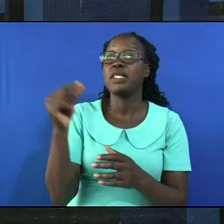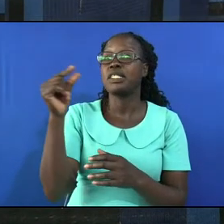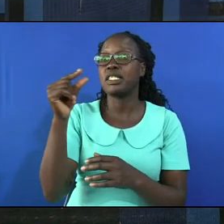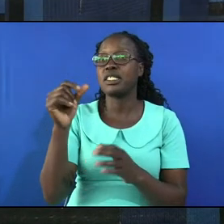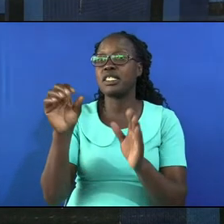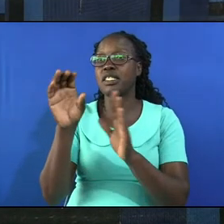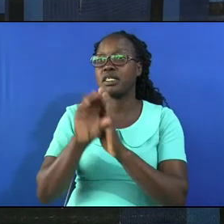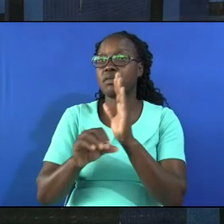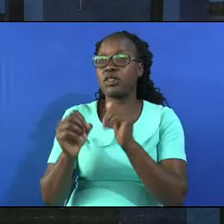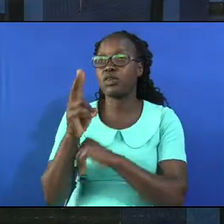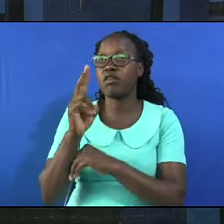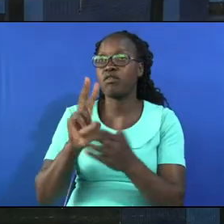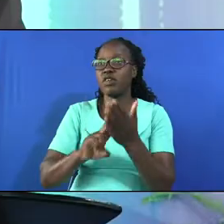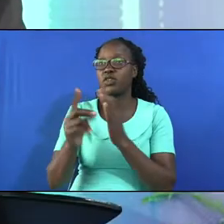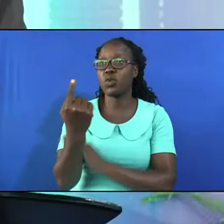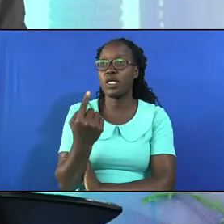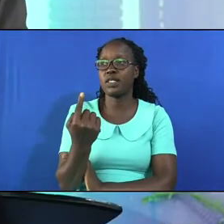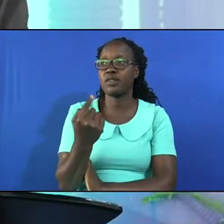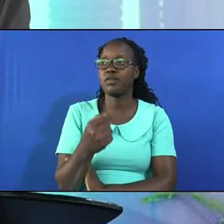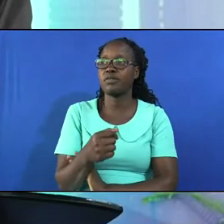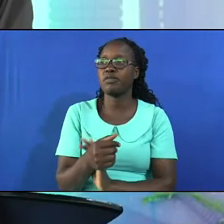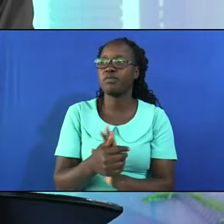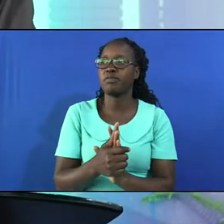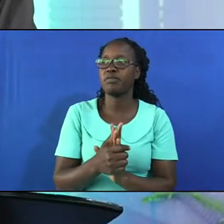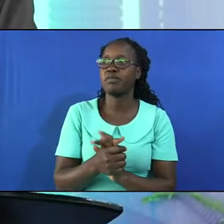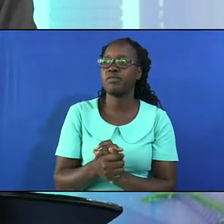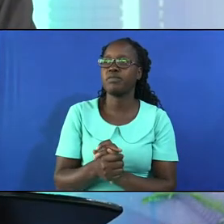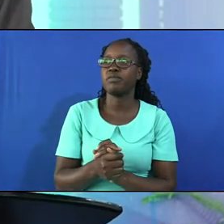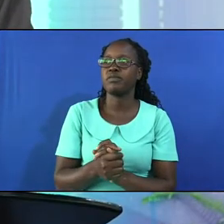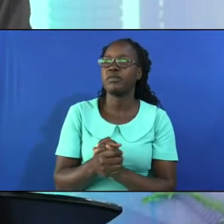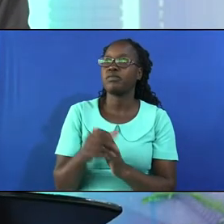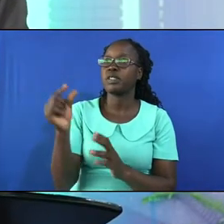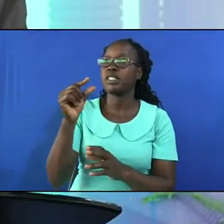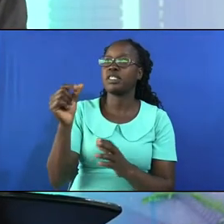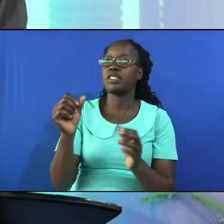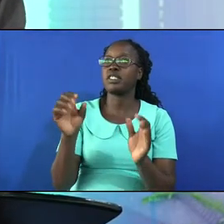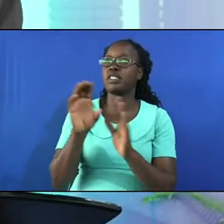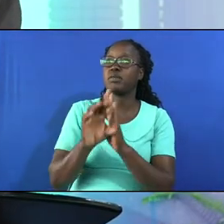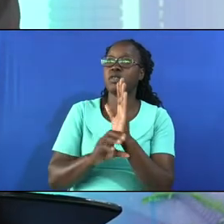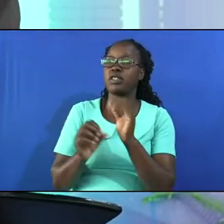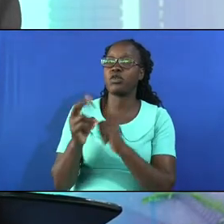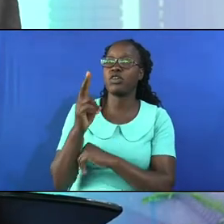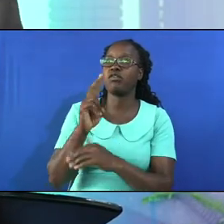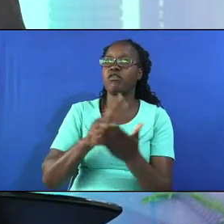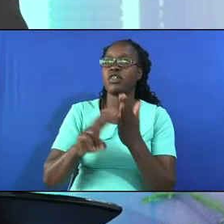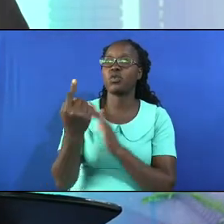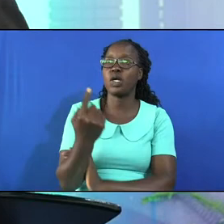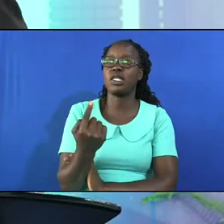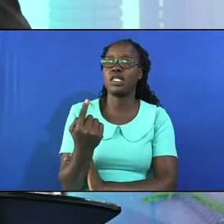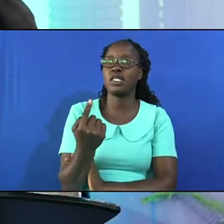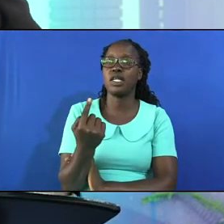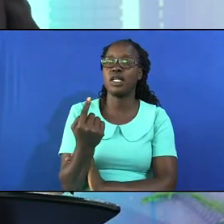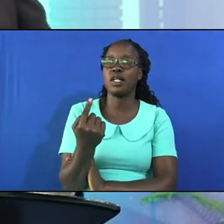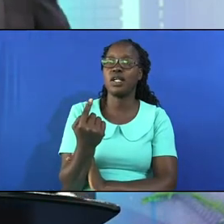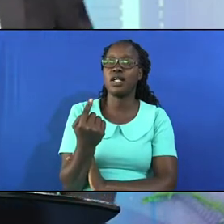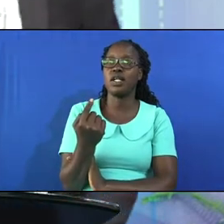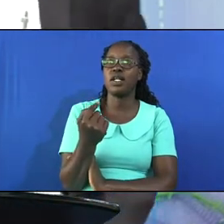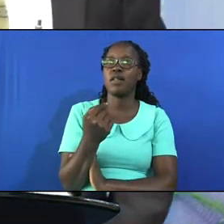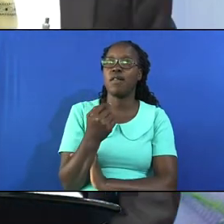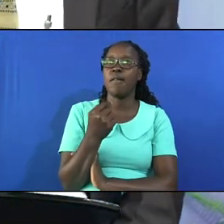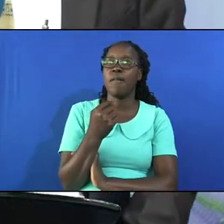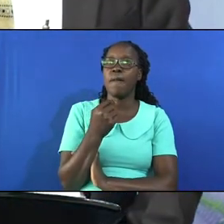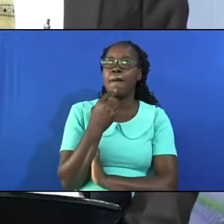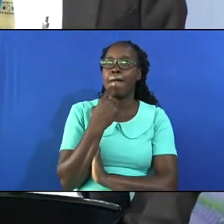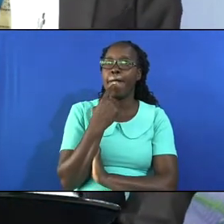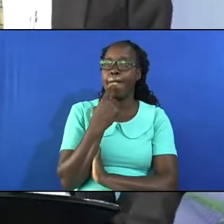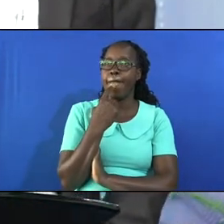Genesis chapter 12 verse 1. Genesis chapter 12 verse 1. Genesis chapter 12 verse 1. Genesis chapter 12